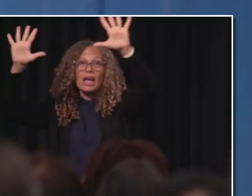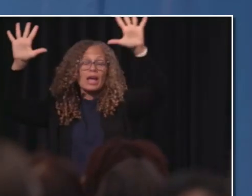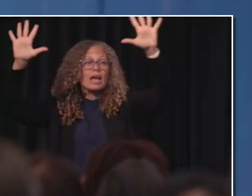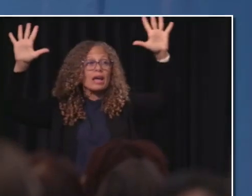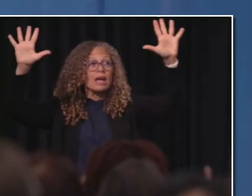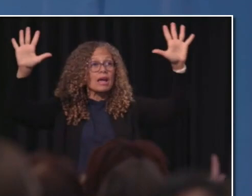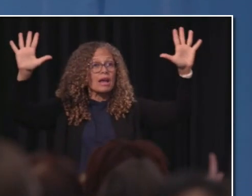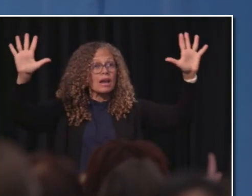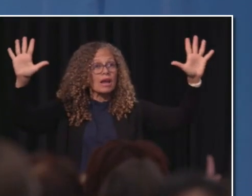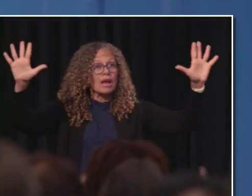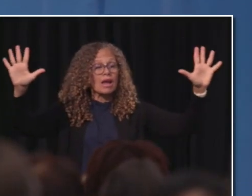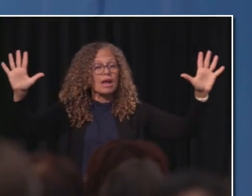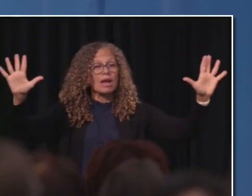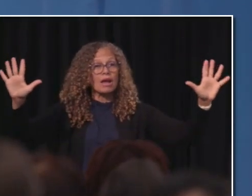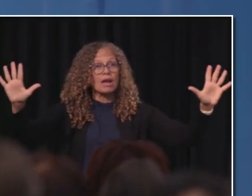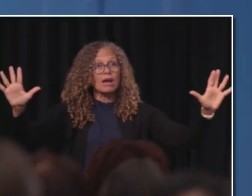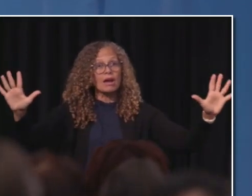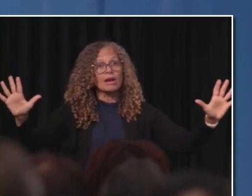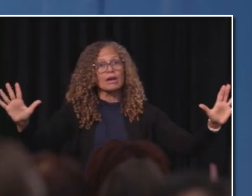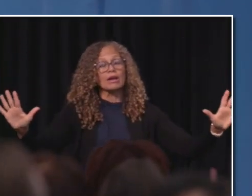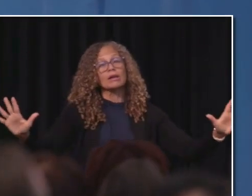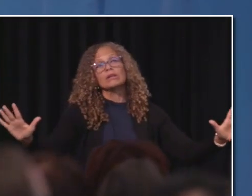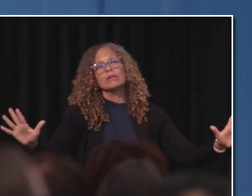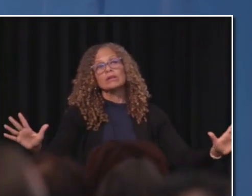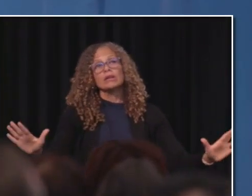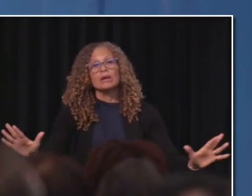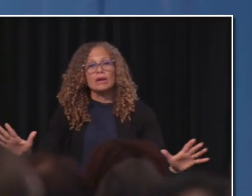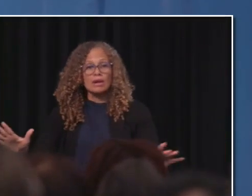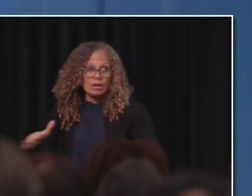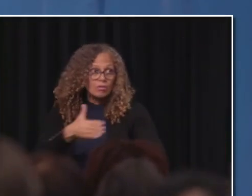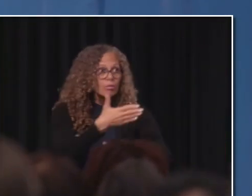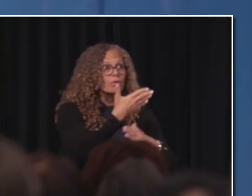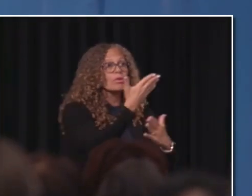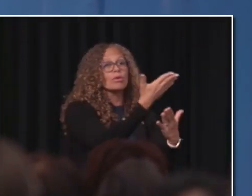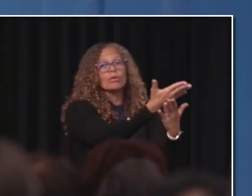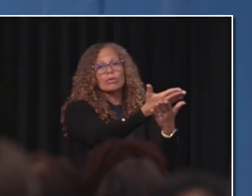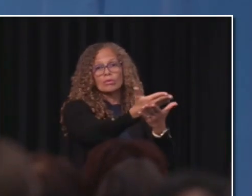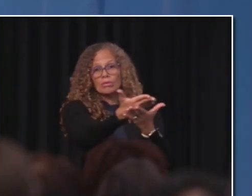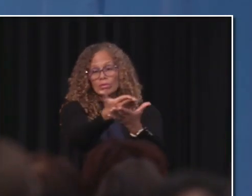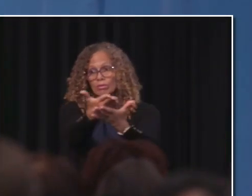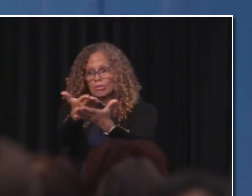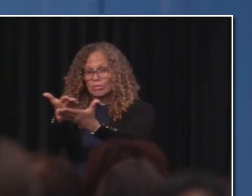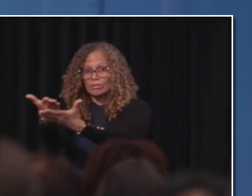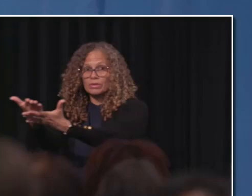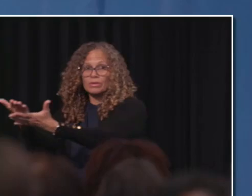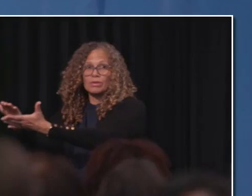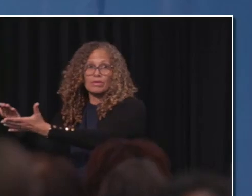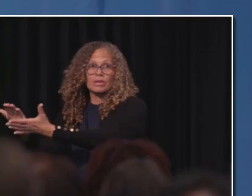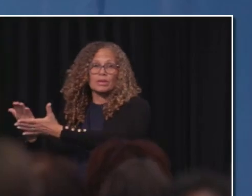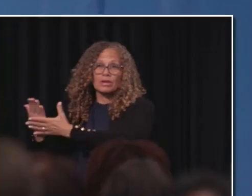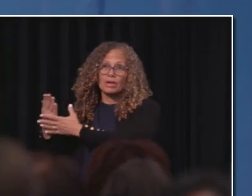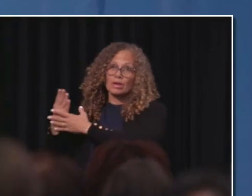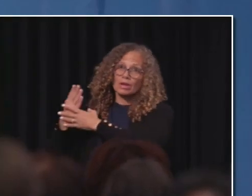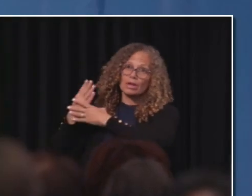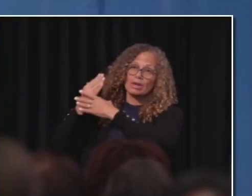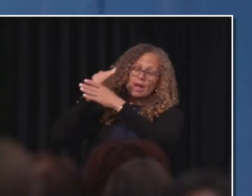bursting in air, gave proof through the